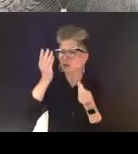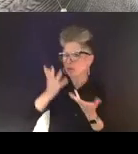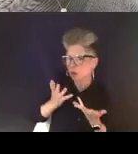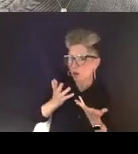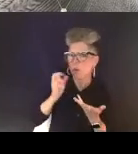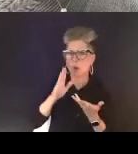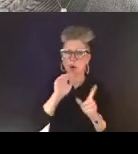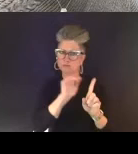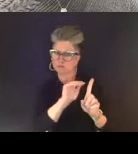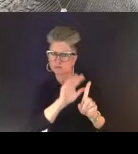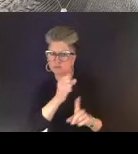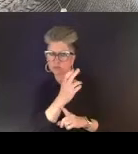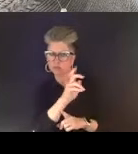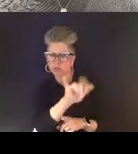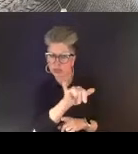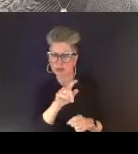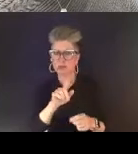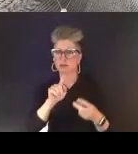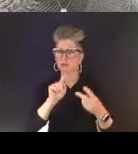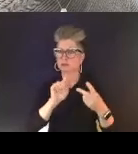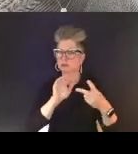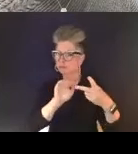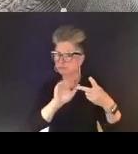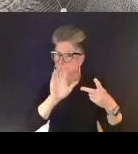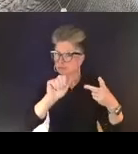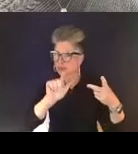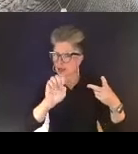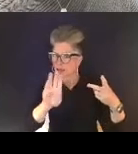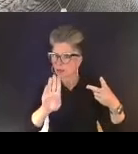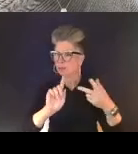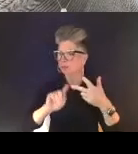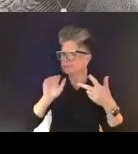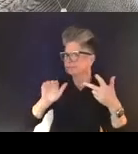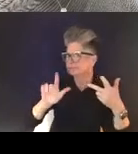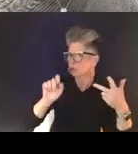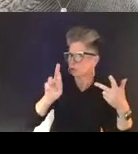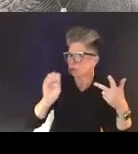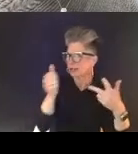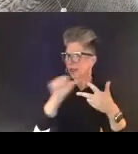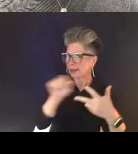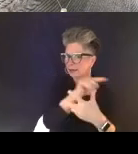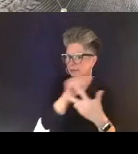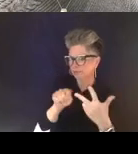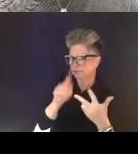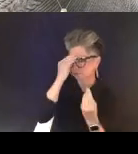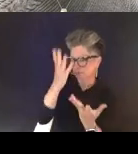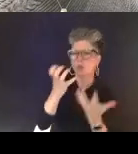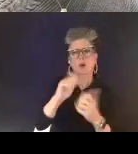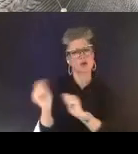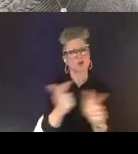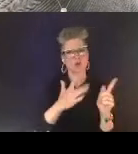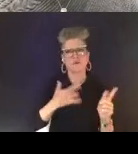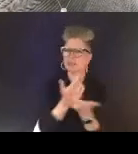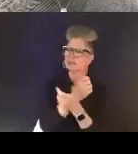let Shelly or Caleb or Loree know, who are all kind of on the back end tonight. So we want to make sure that everybody feels safe and comfy and